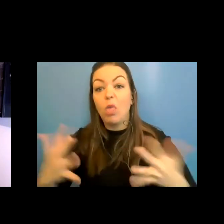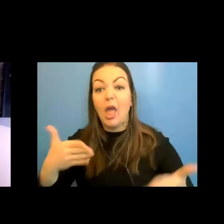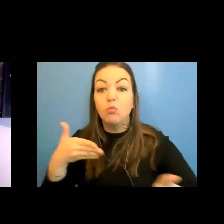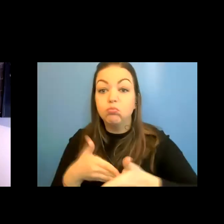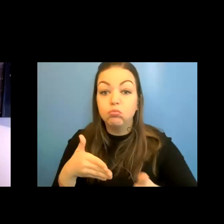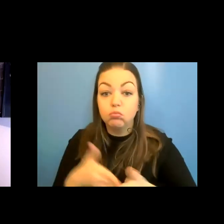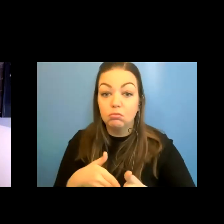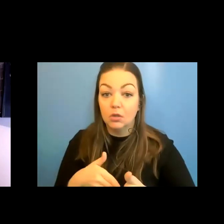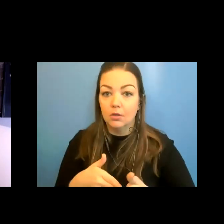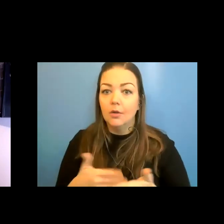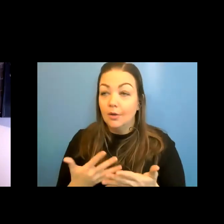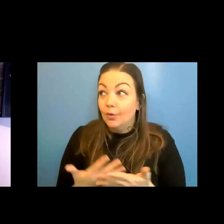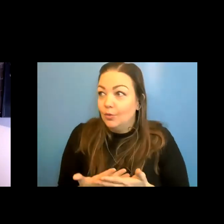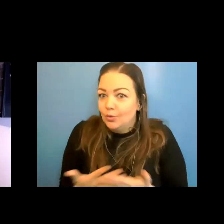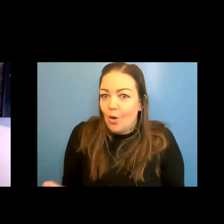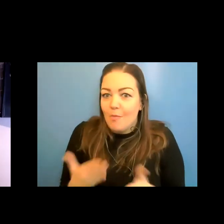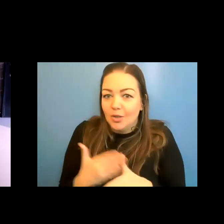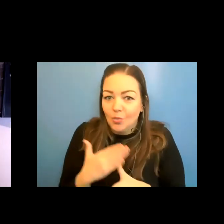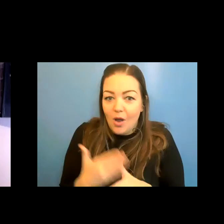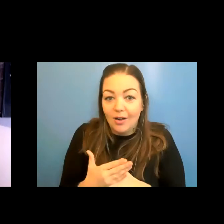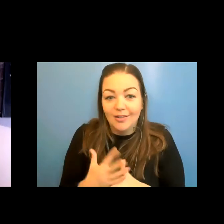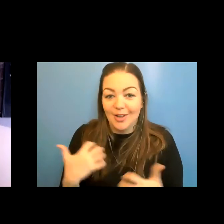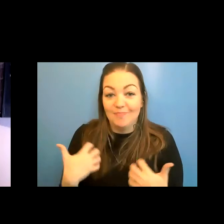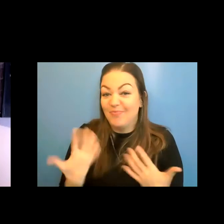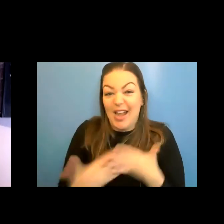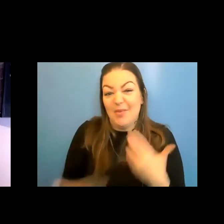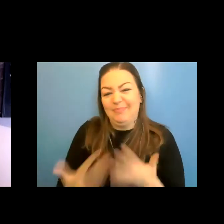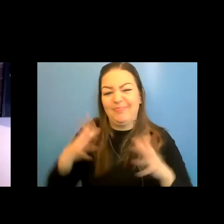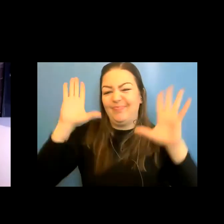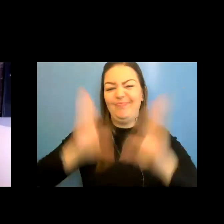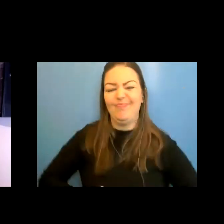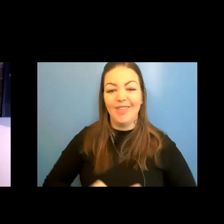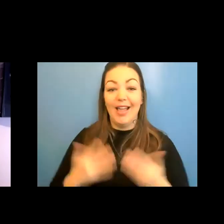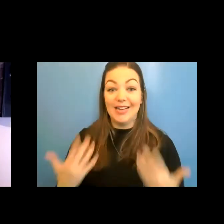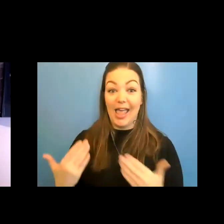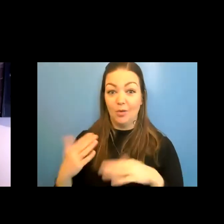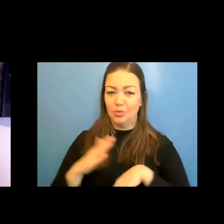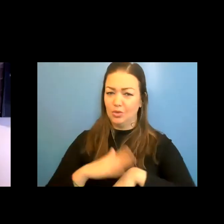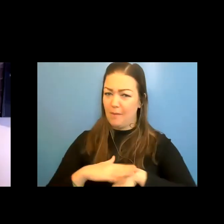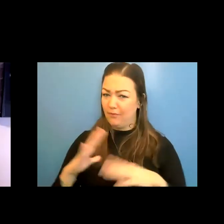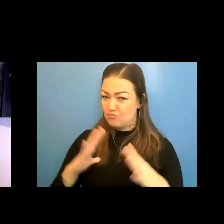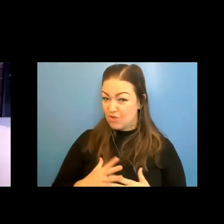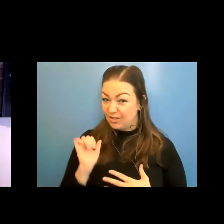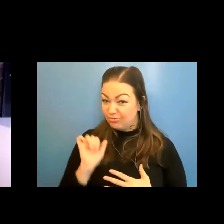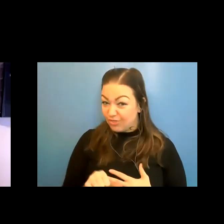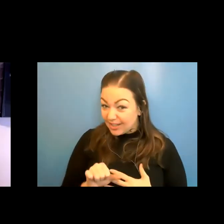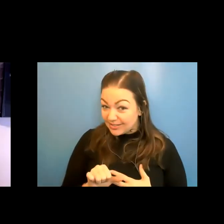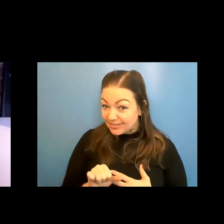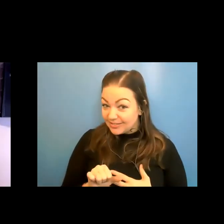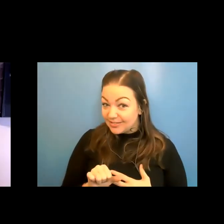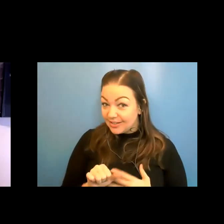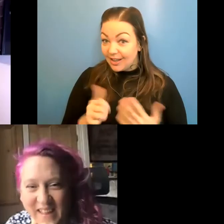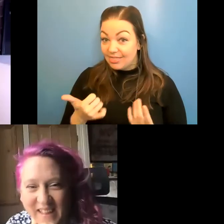keep talking. Thank you so much for being here and for being interested in Unlimited. I think it's time now, Jo, for a break, am I right? And then a bit of a chance